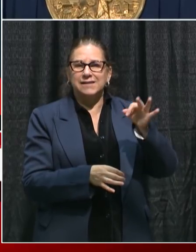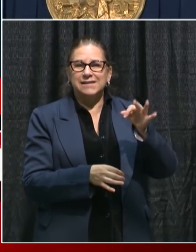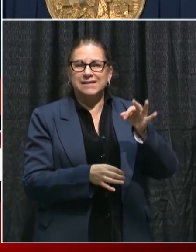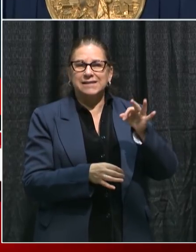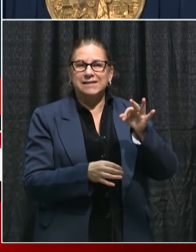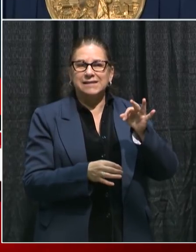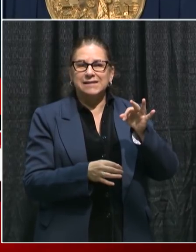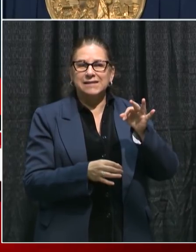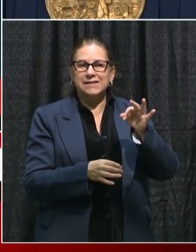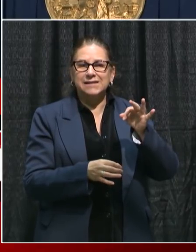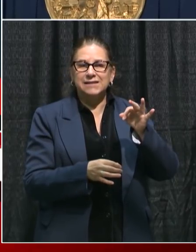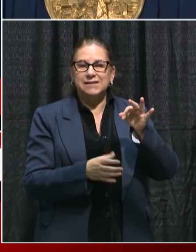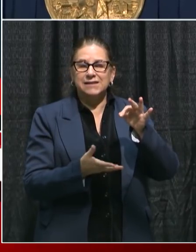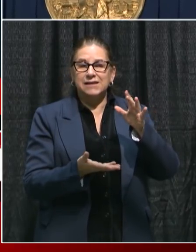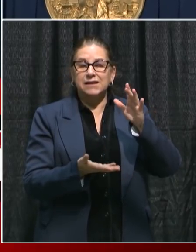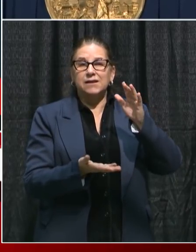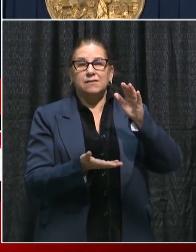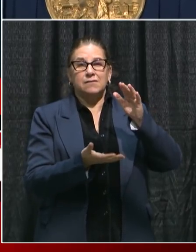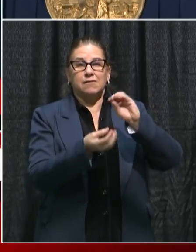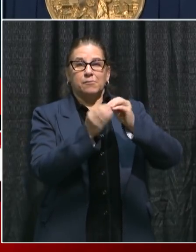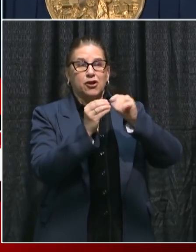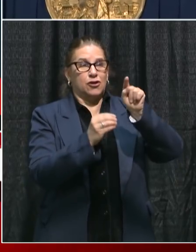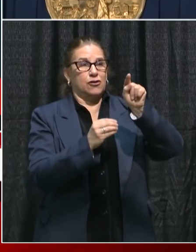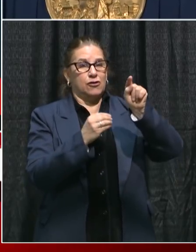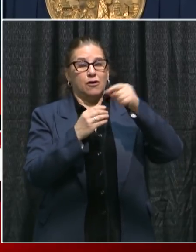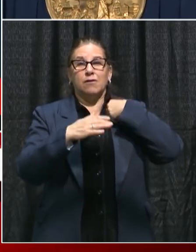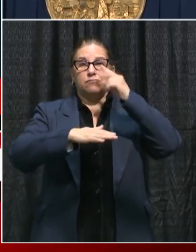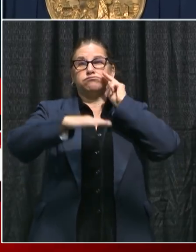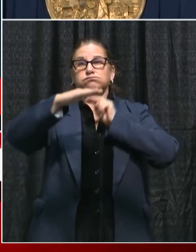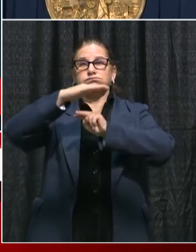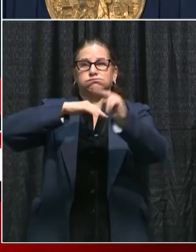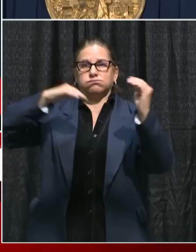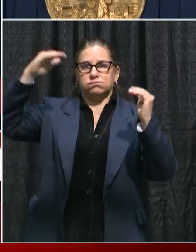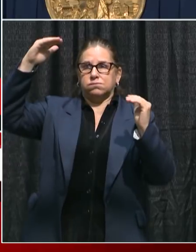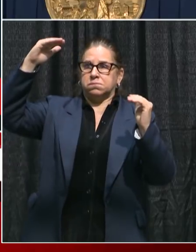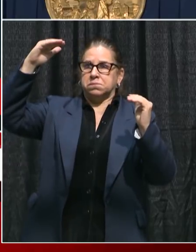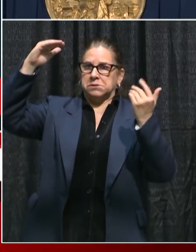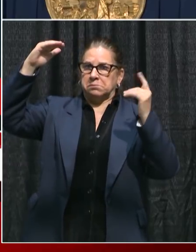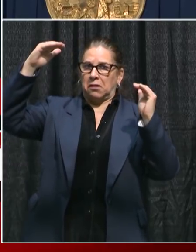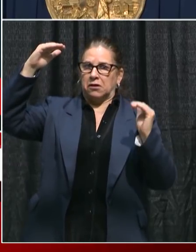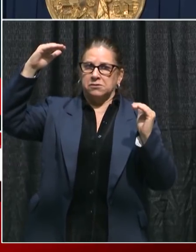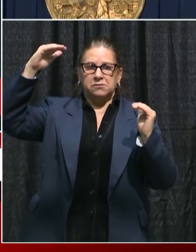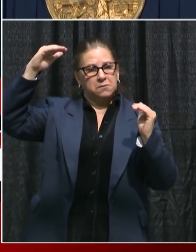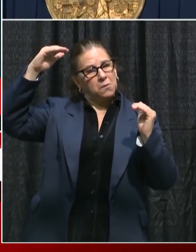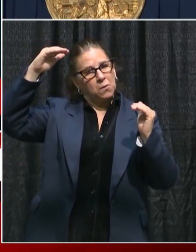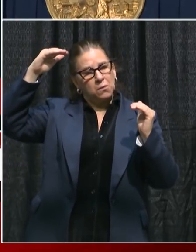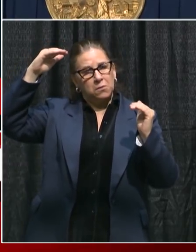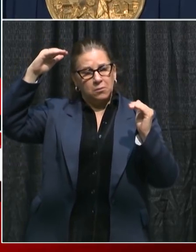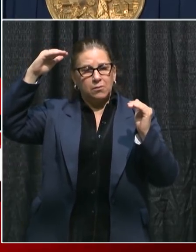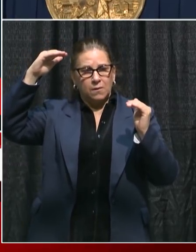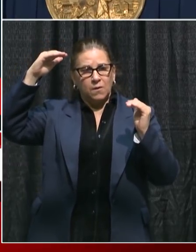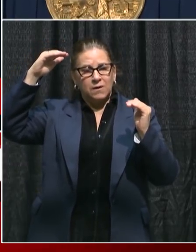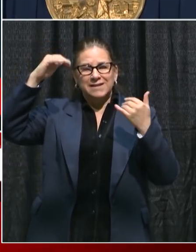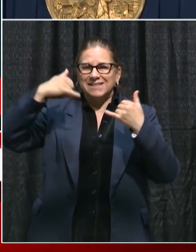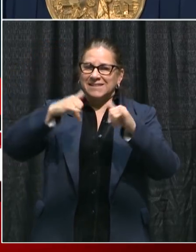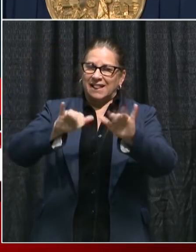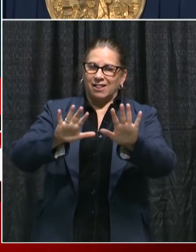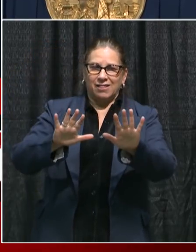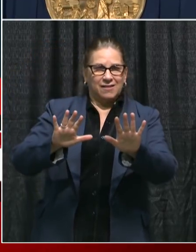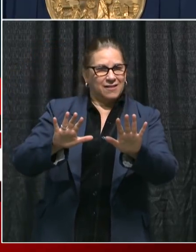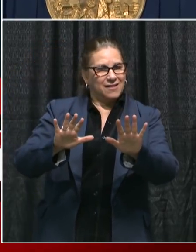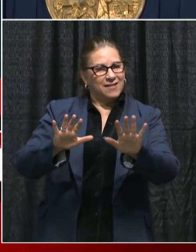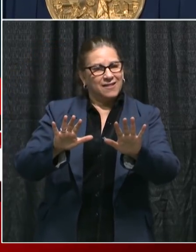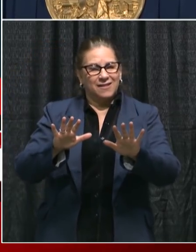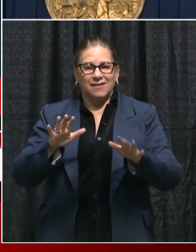have been on this day. But we have yet to see a 14-day decline in community